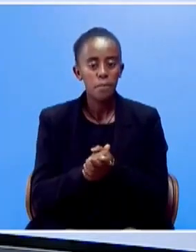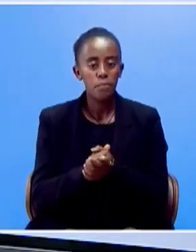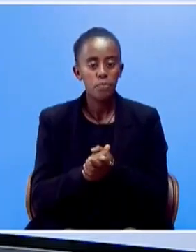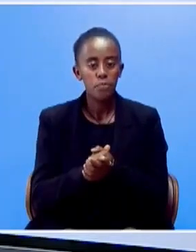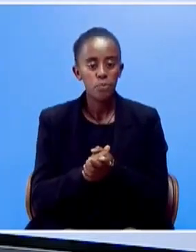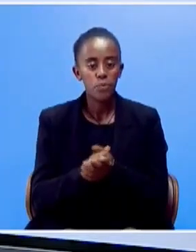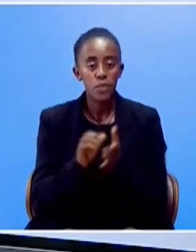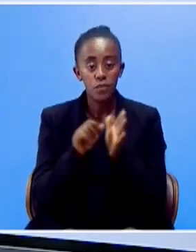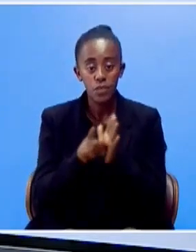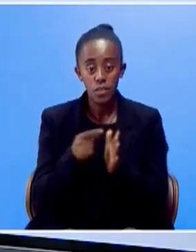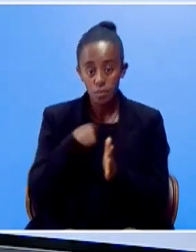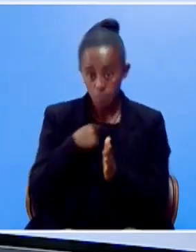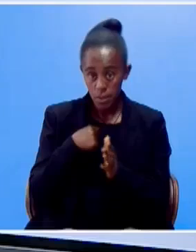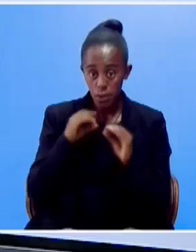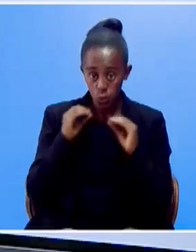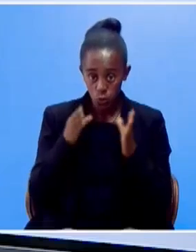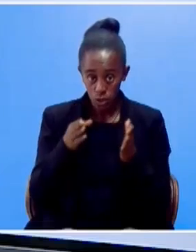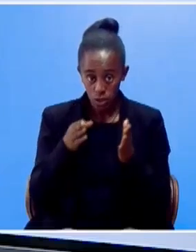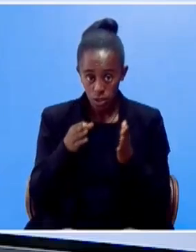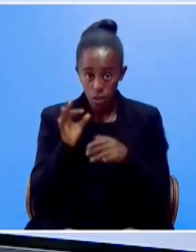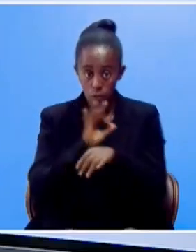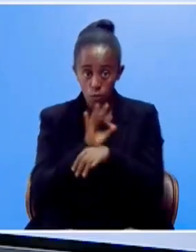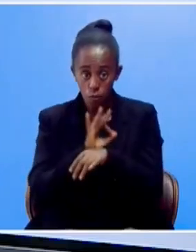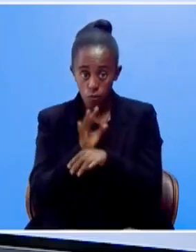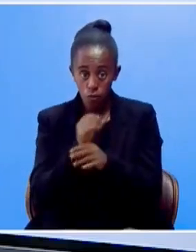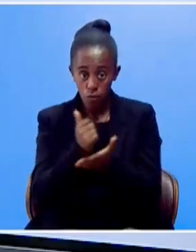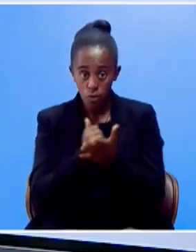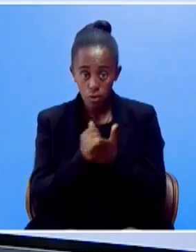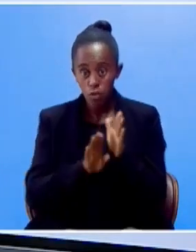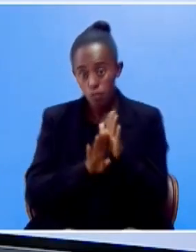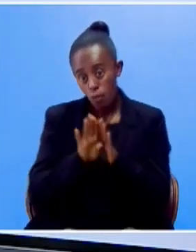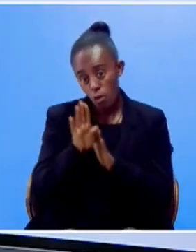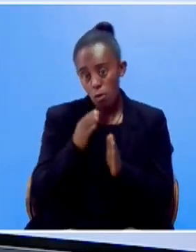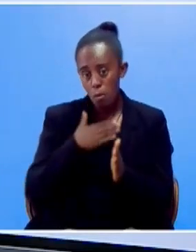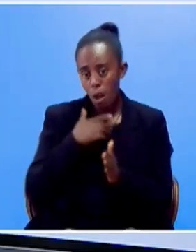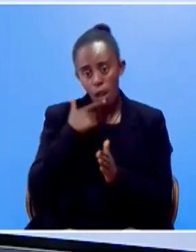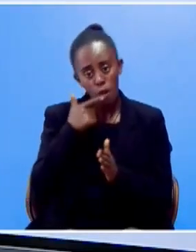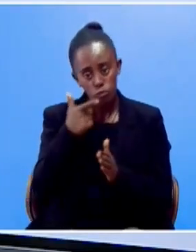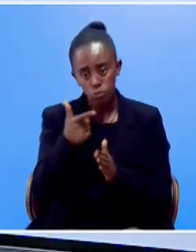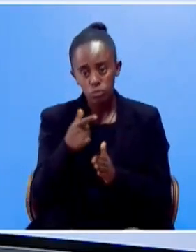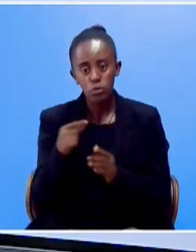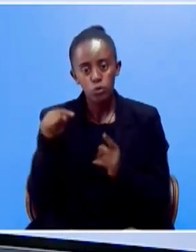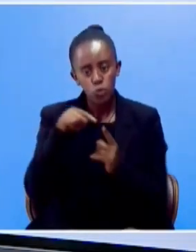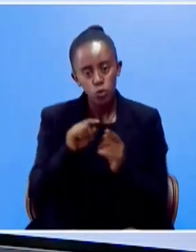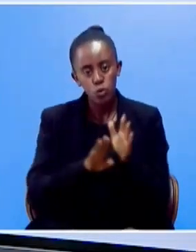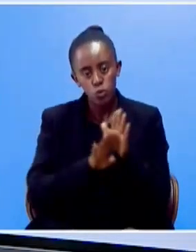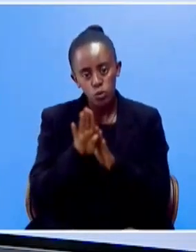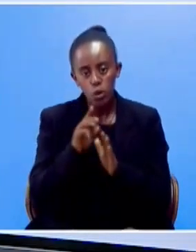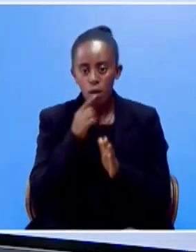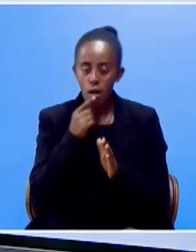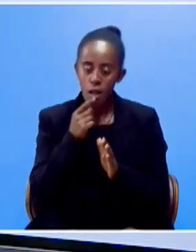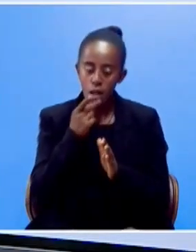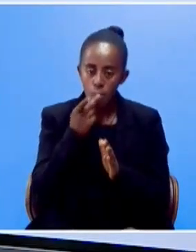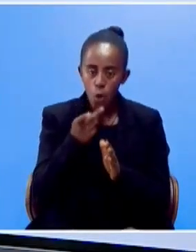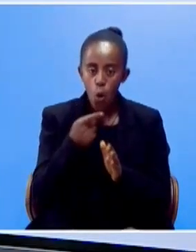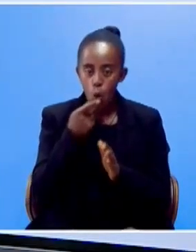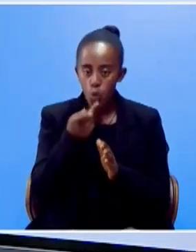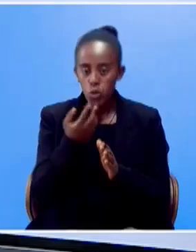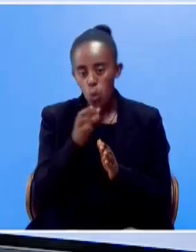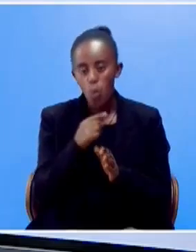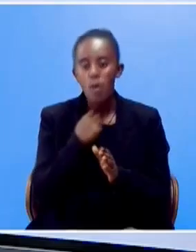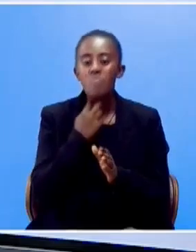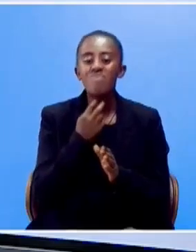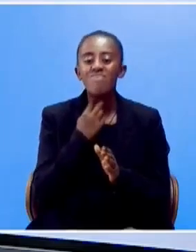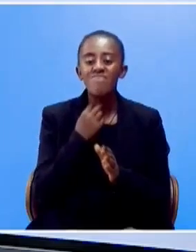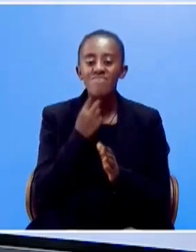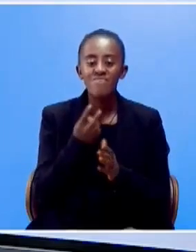For example, me, your teacher, movies help me to develop my language, to develop my pronunciation or my accent.